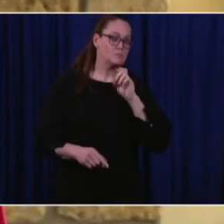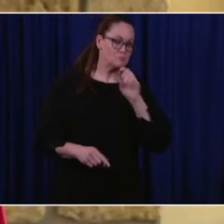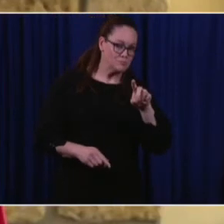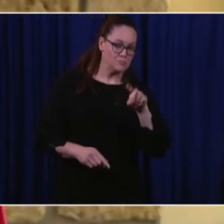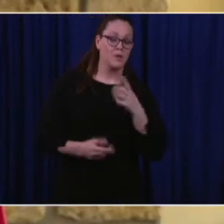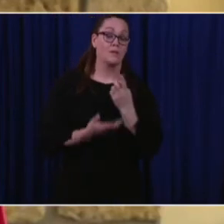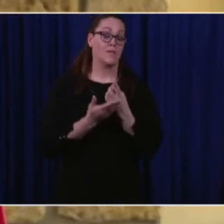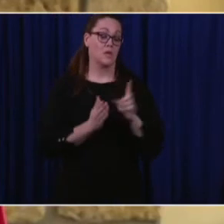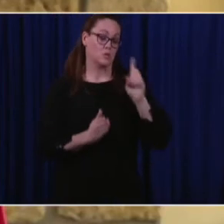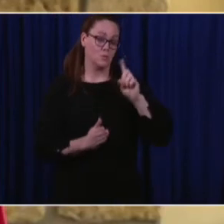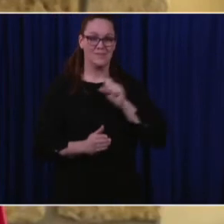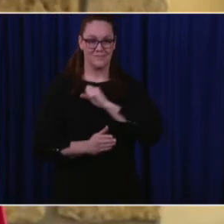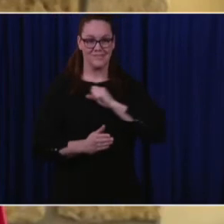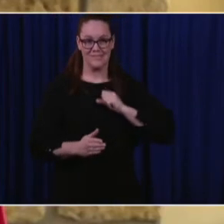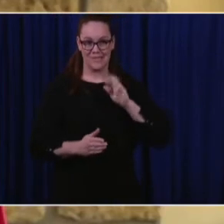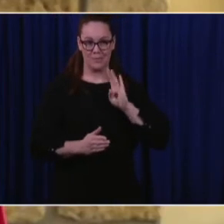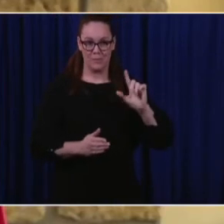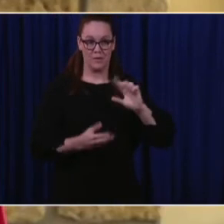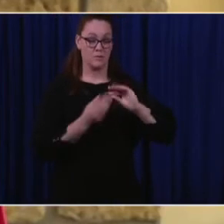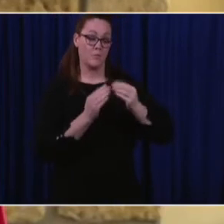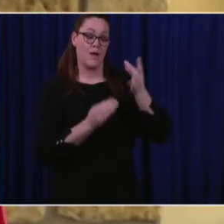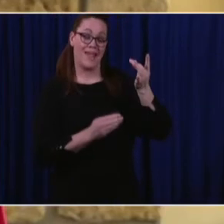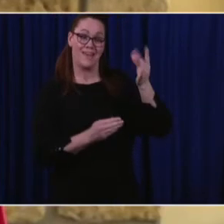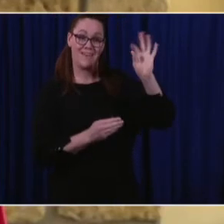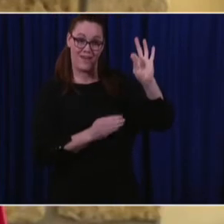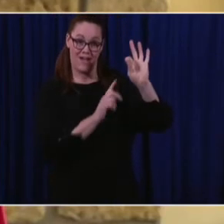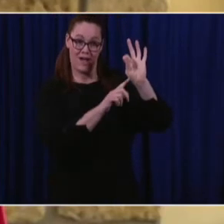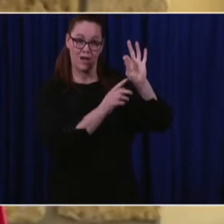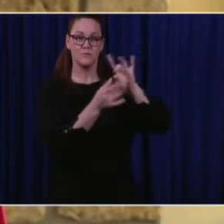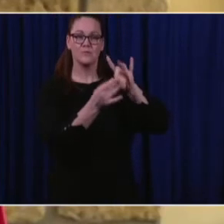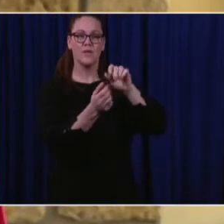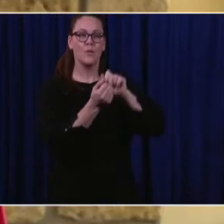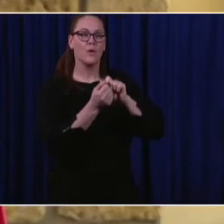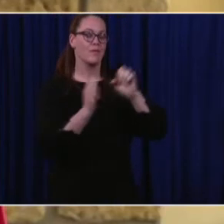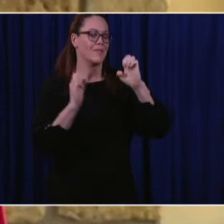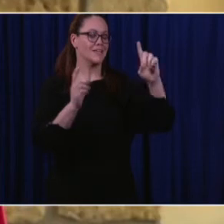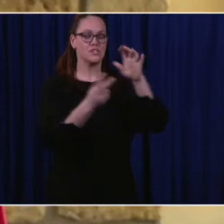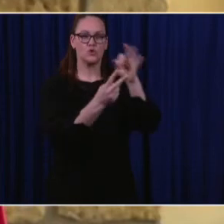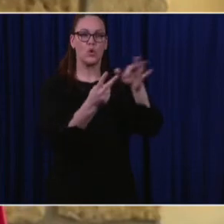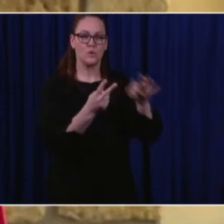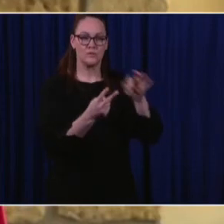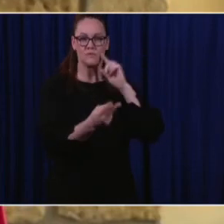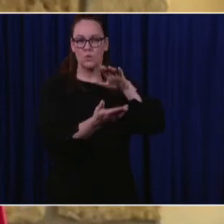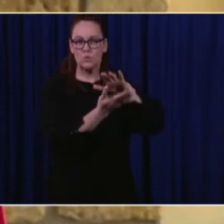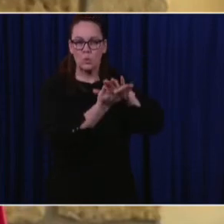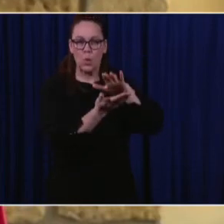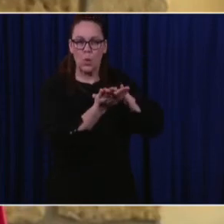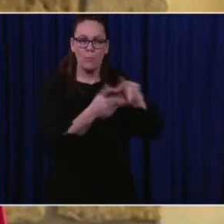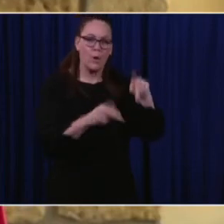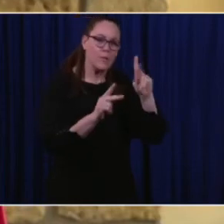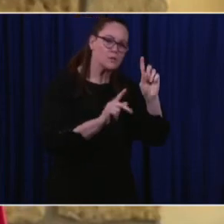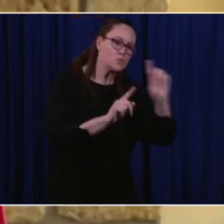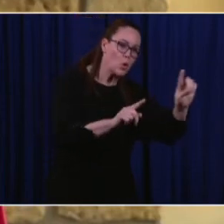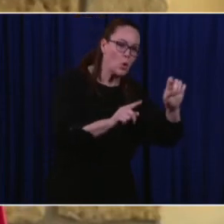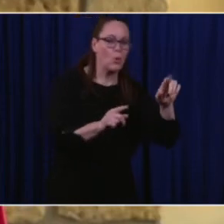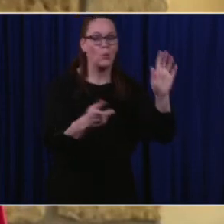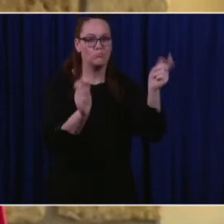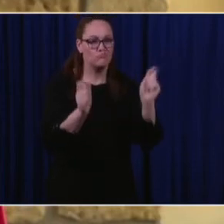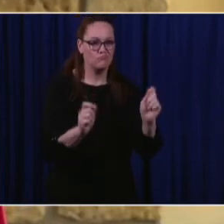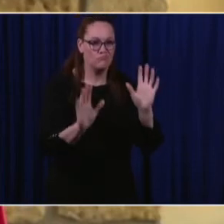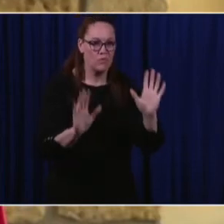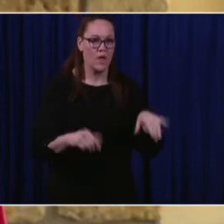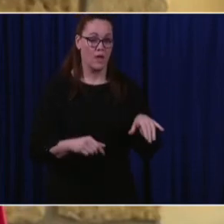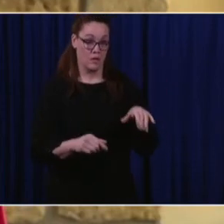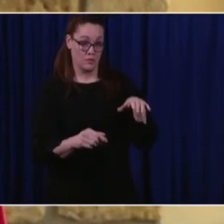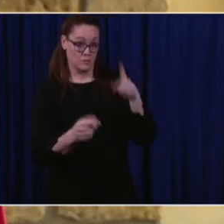Senate Bill 89, changes to the Ed Choice Scholarship Program school vouchers. Do you agree with those changes, and do you plan on signing that